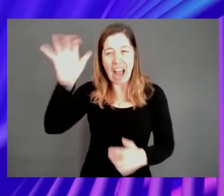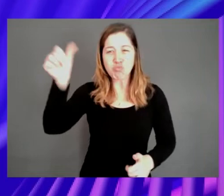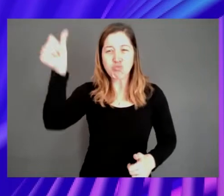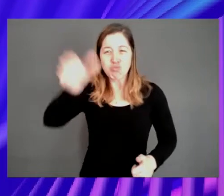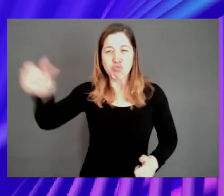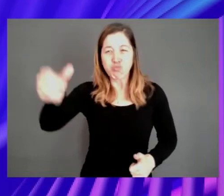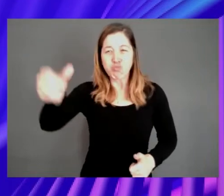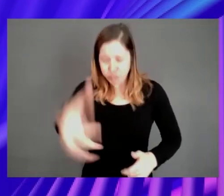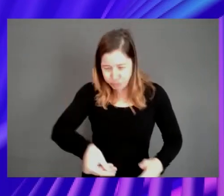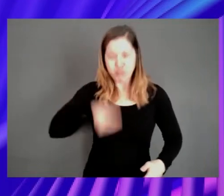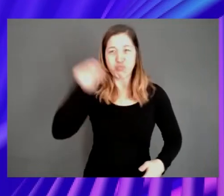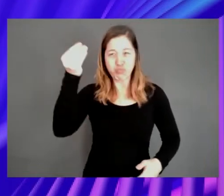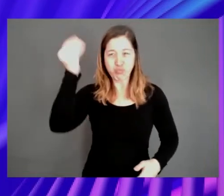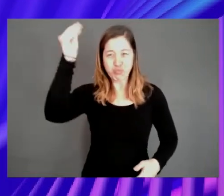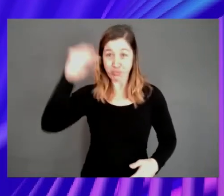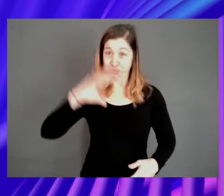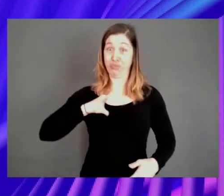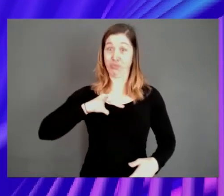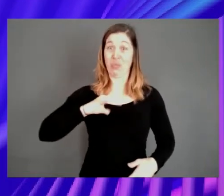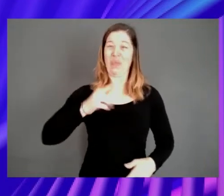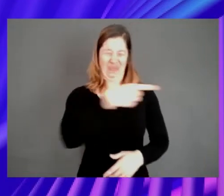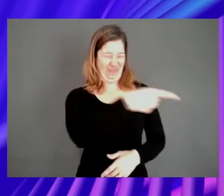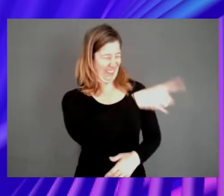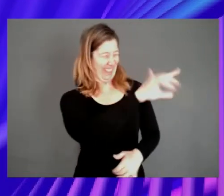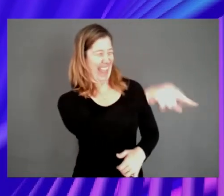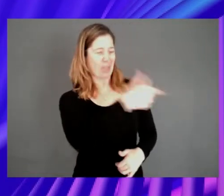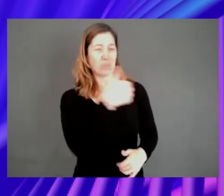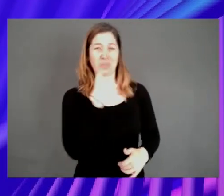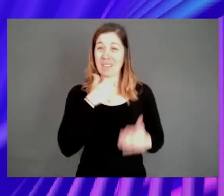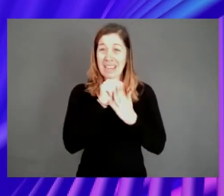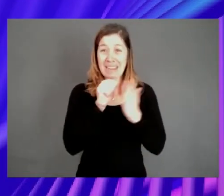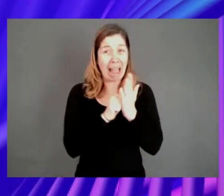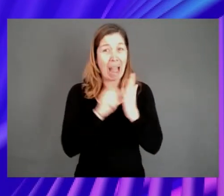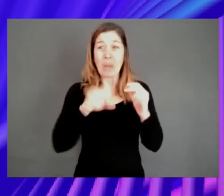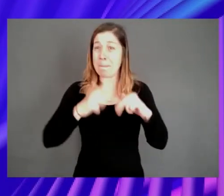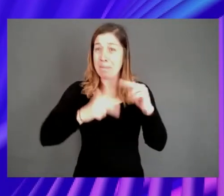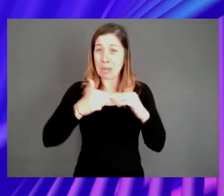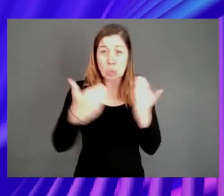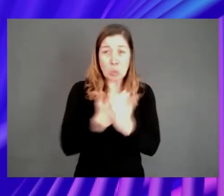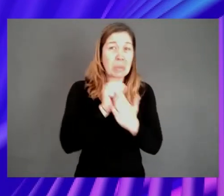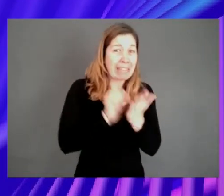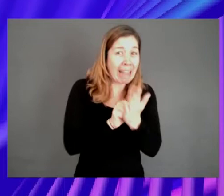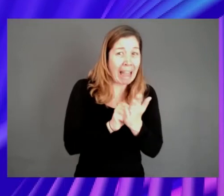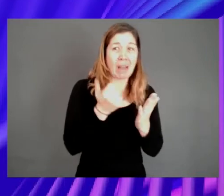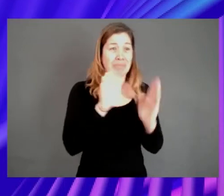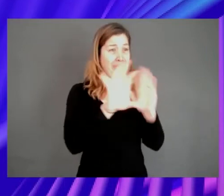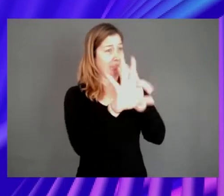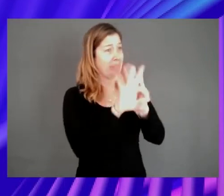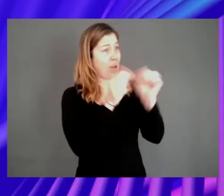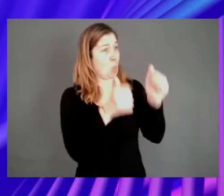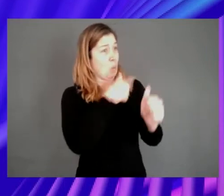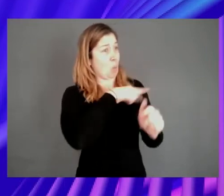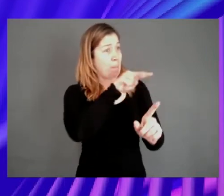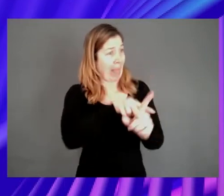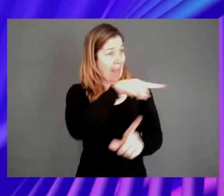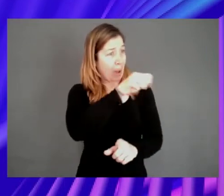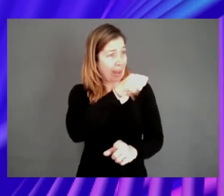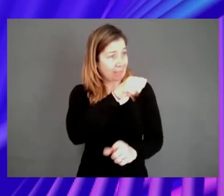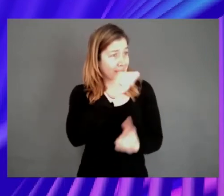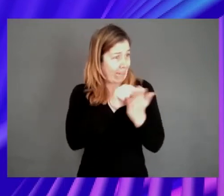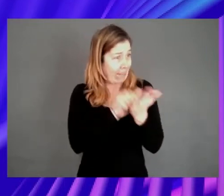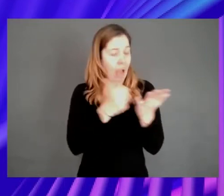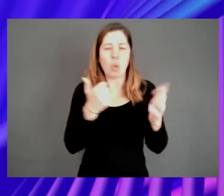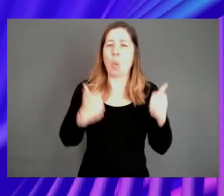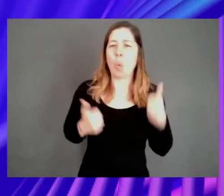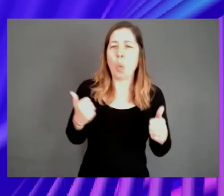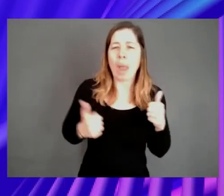build new accounts on the fly, and you can pick what you want applied to that account by which OU you choose, right? So we've got